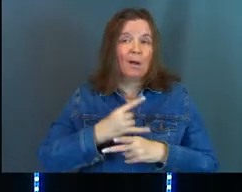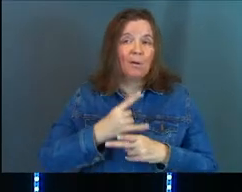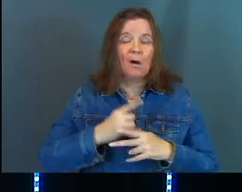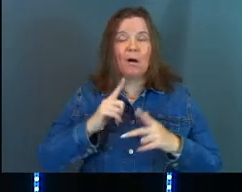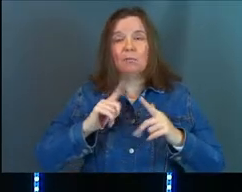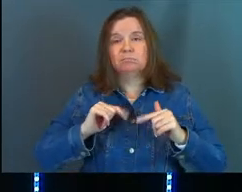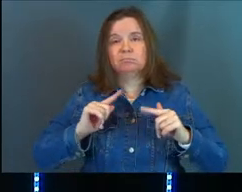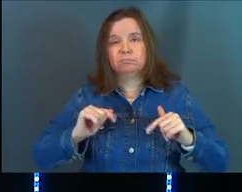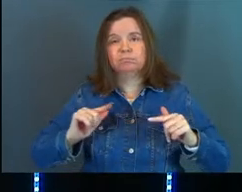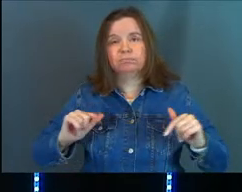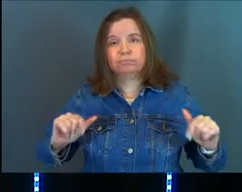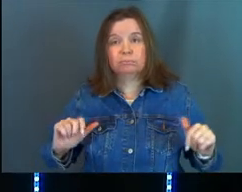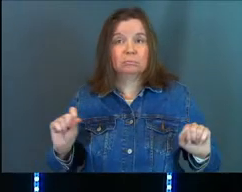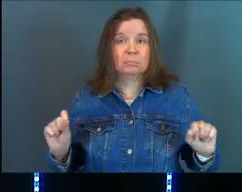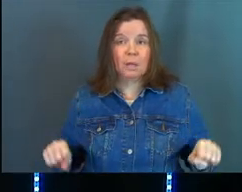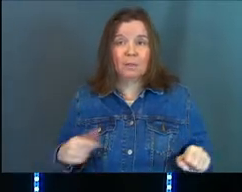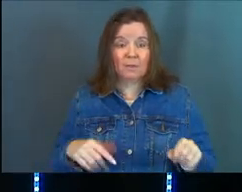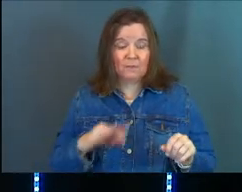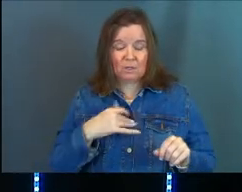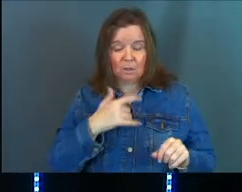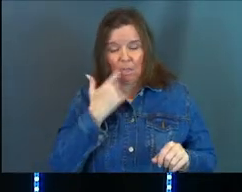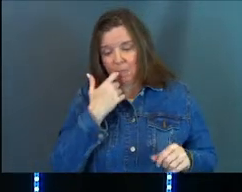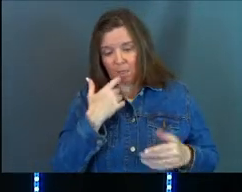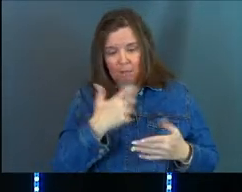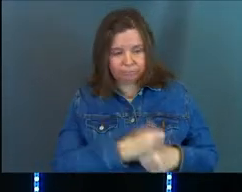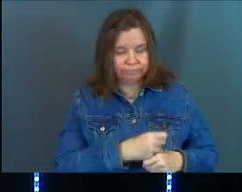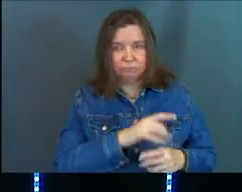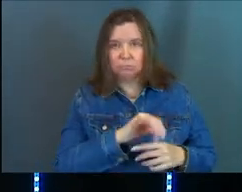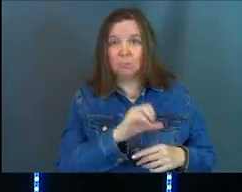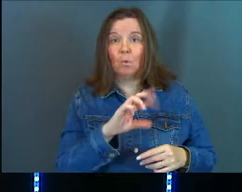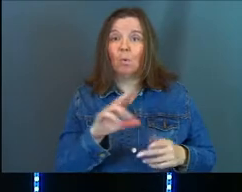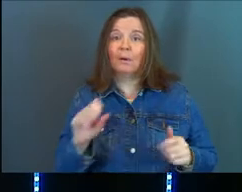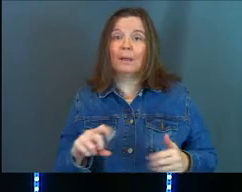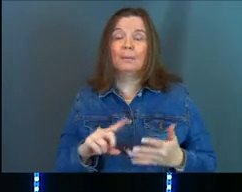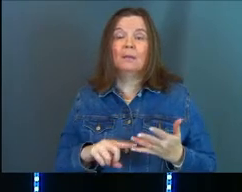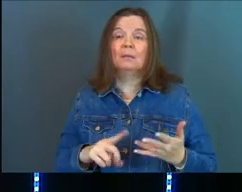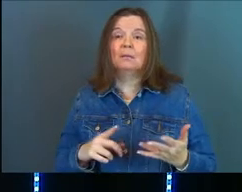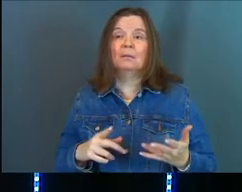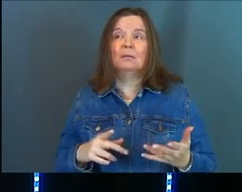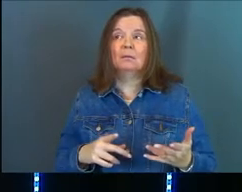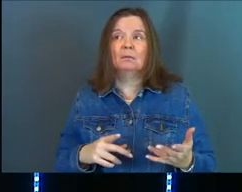can be a whole lot of things in your life that you find yourself enslaved to. Or it can be